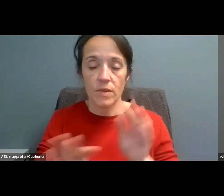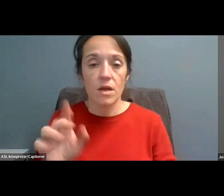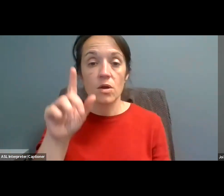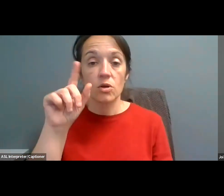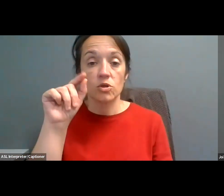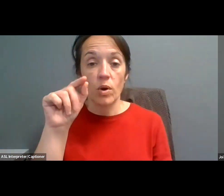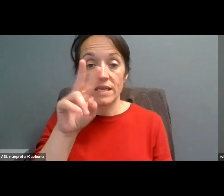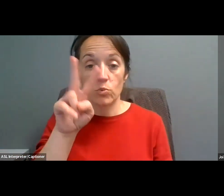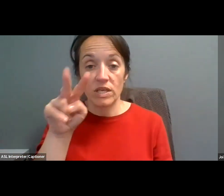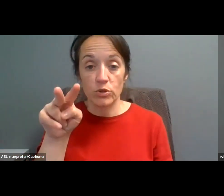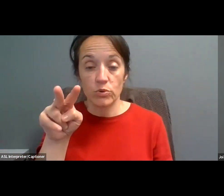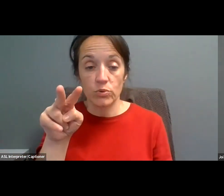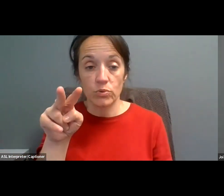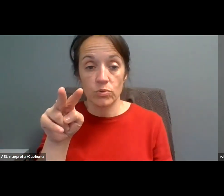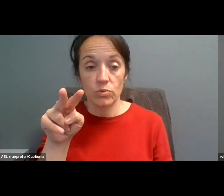the results?